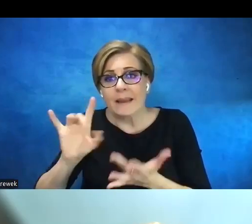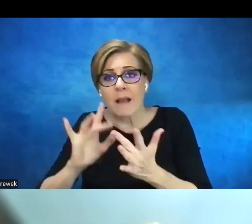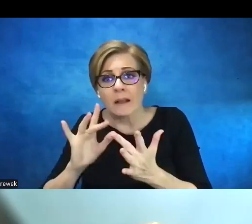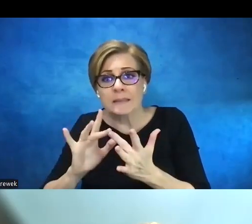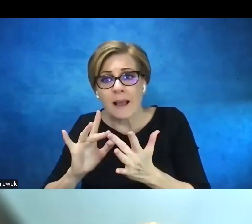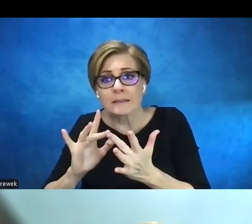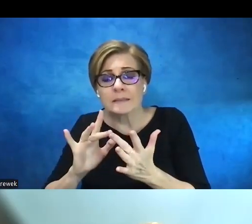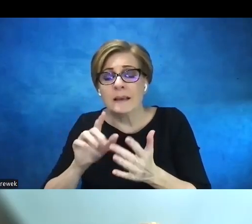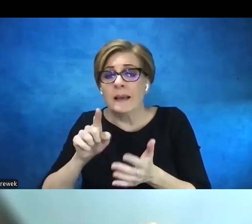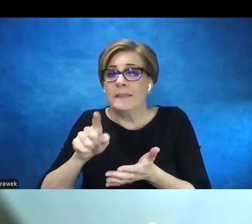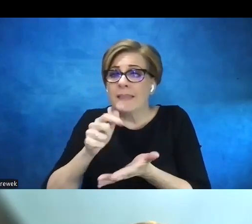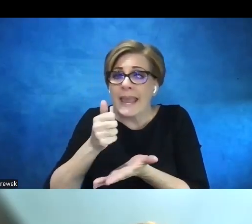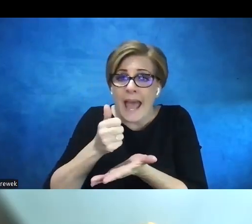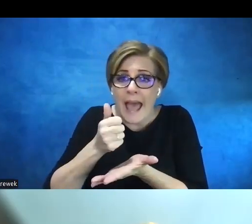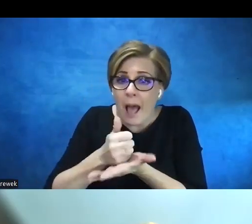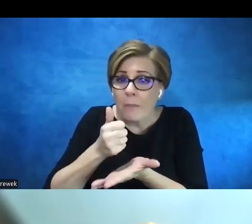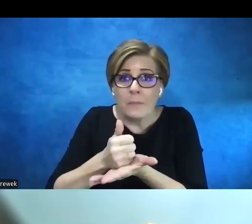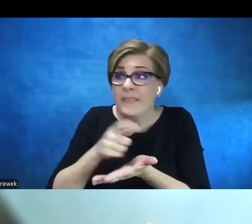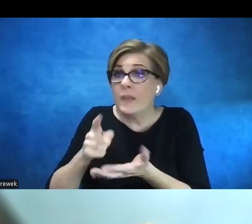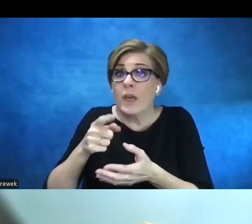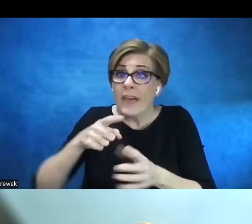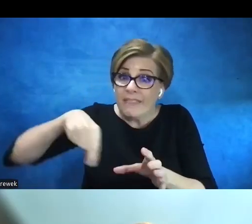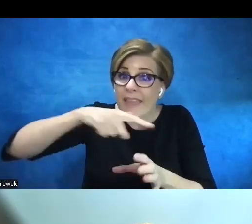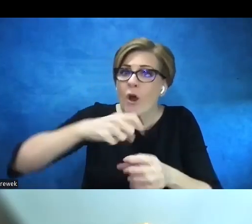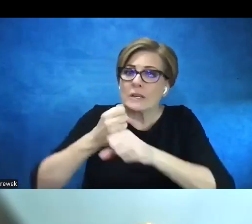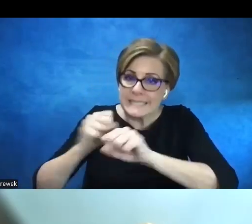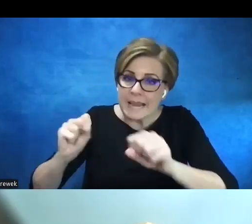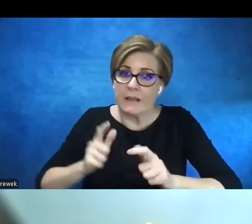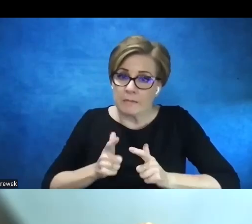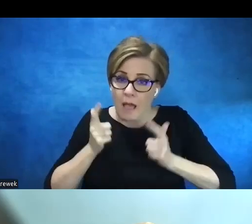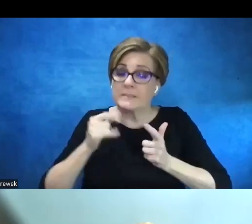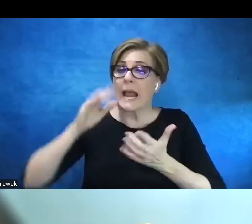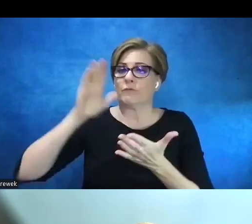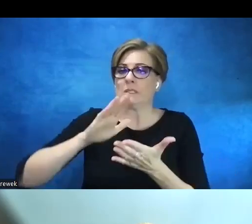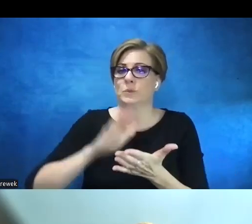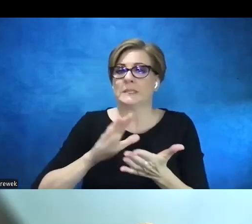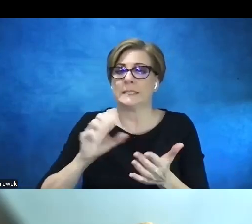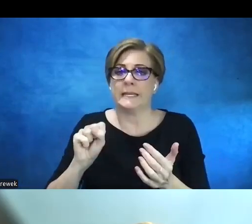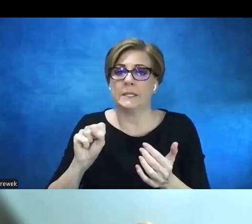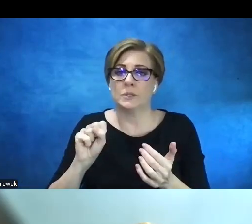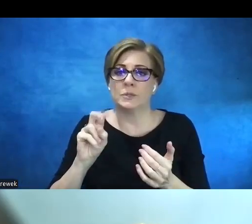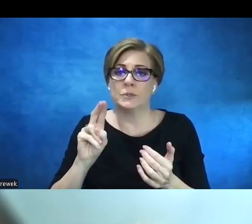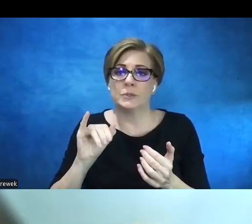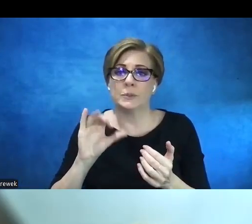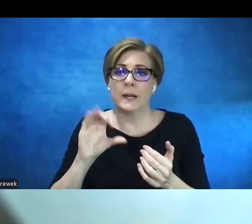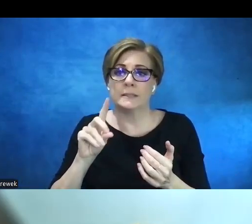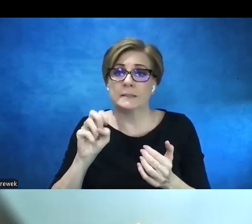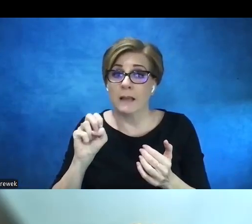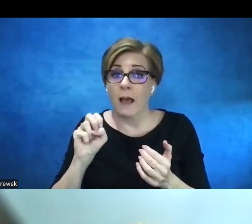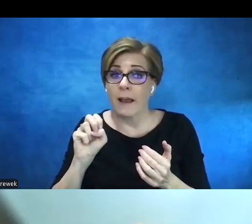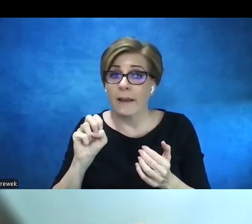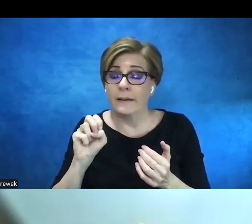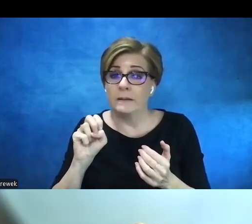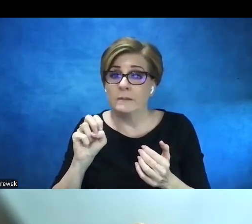help seekers, and they're saving lives and reducing suicide rates. And how can we help